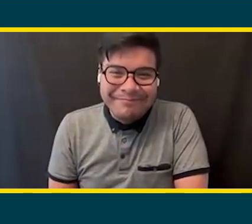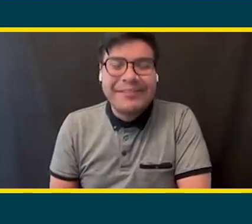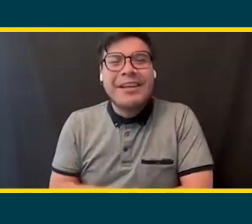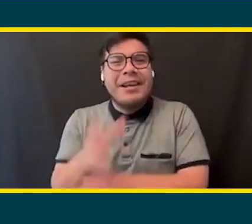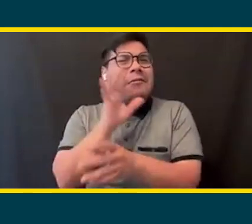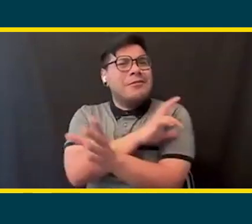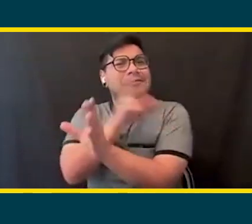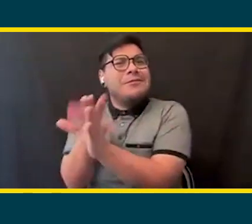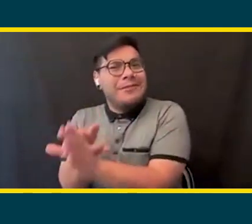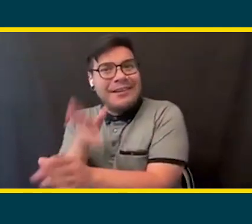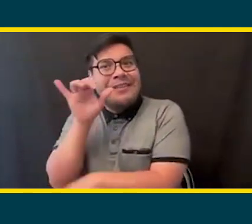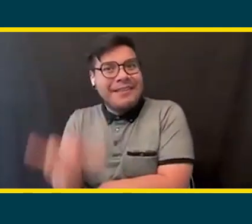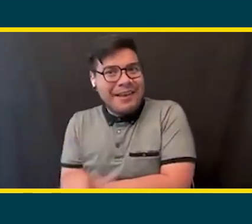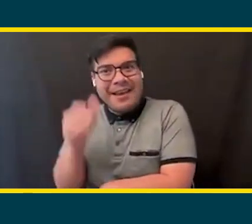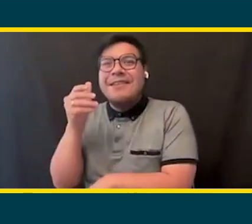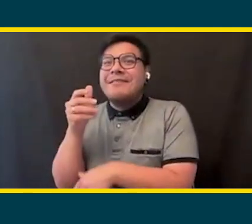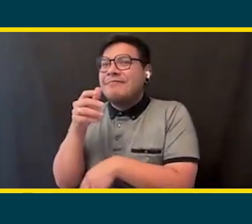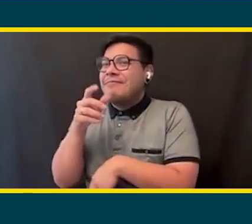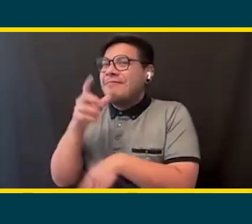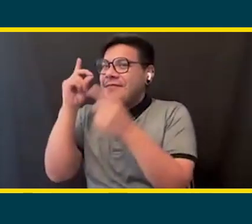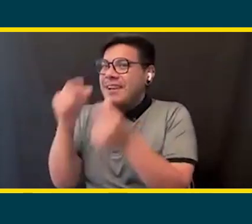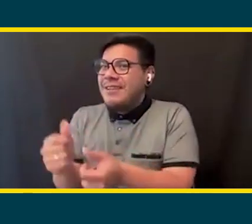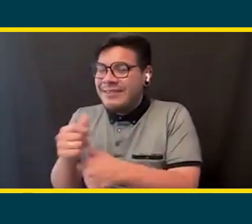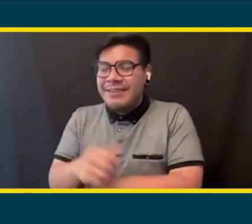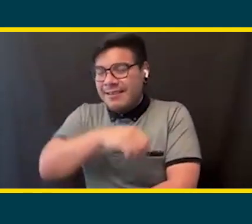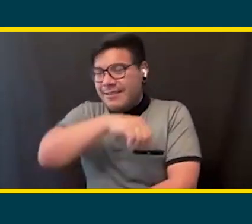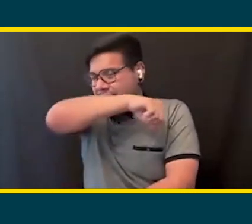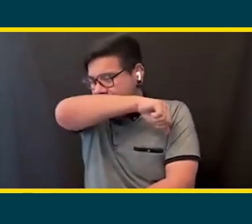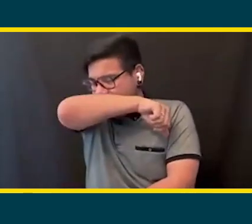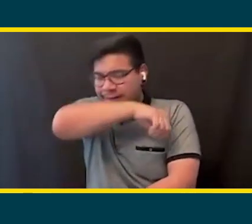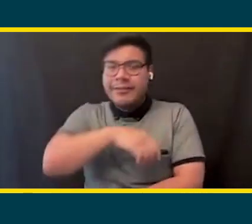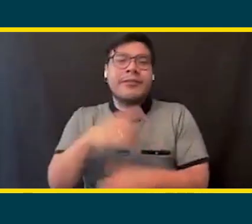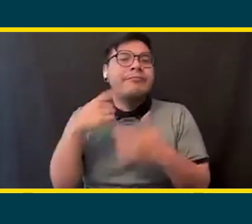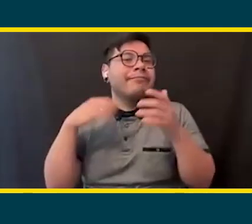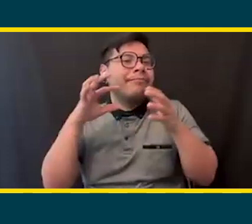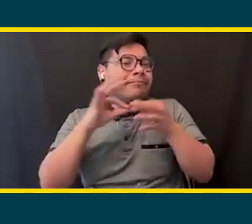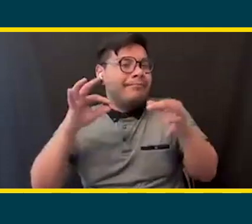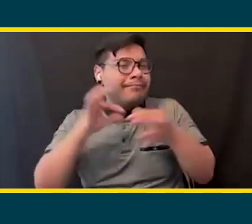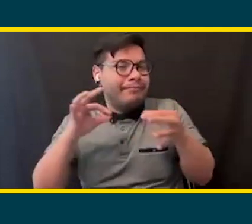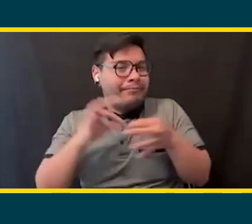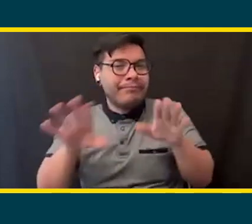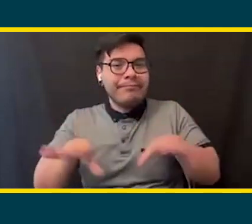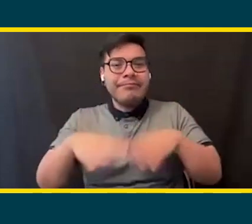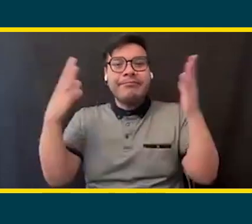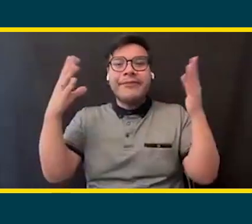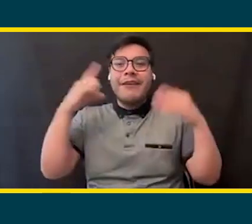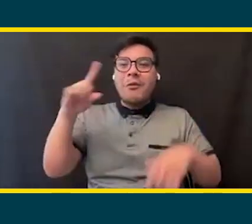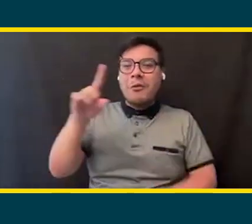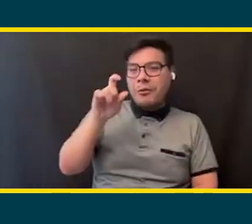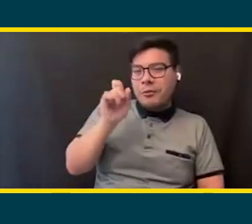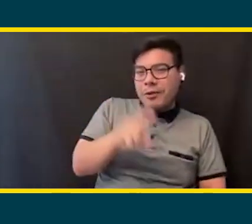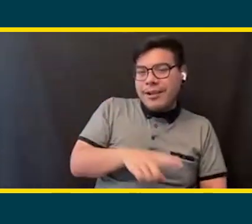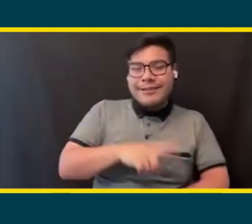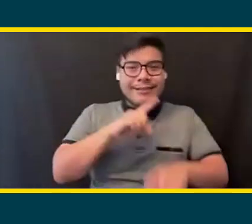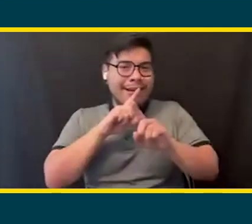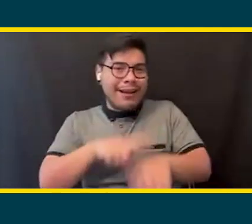wagon fast. I'm getting the message that it's time to open it up for some Q&A and stop hogging